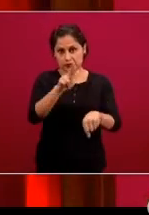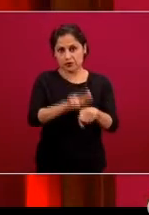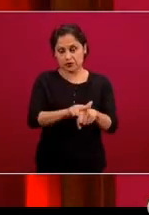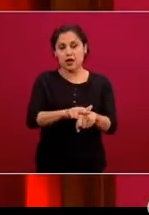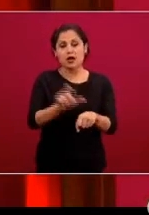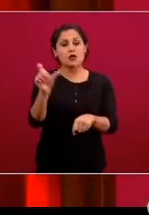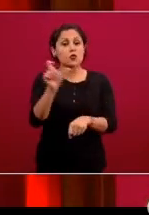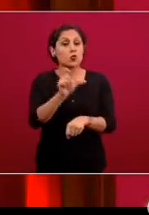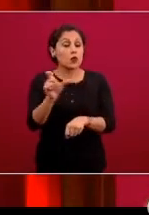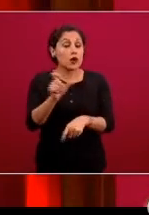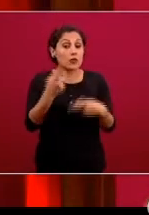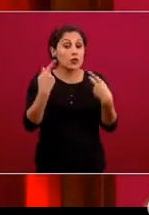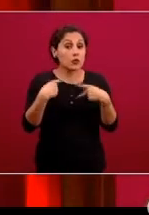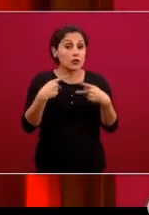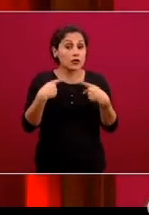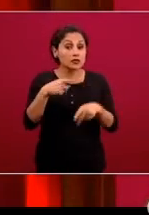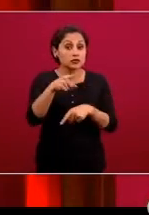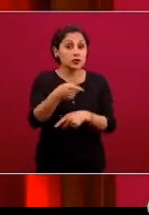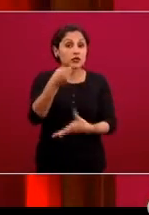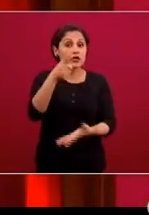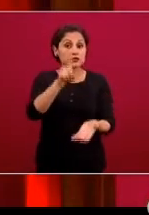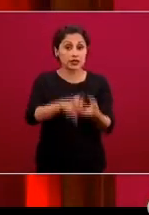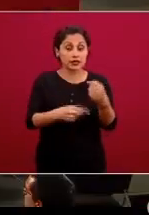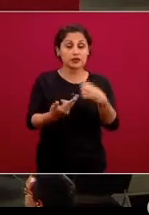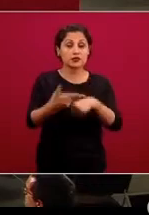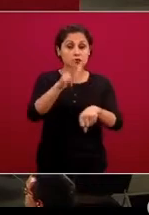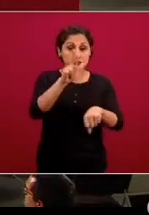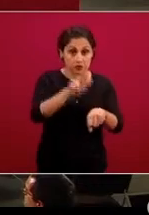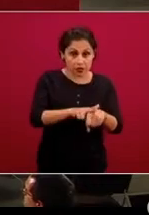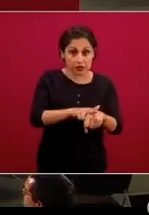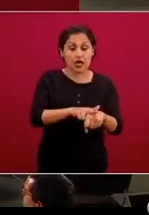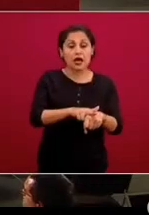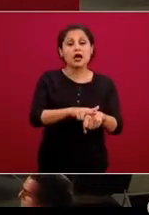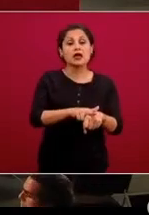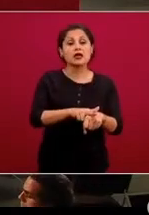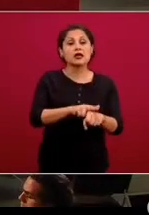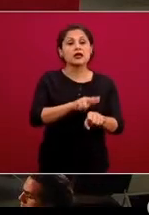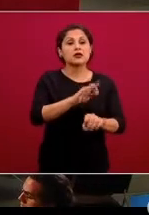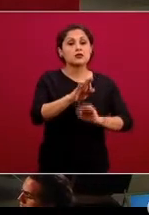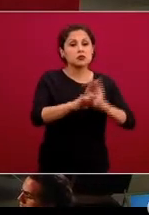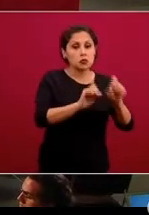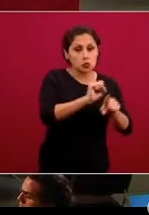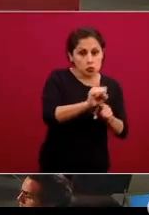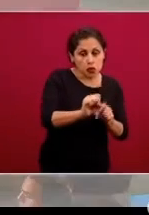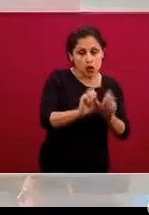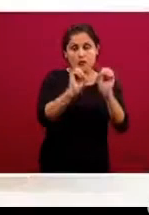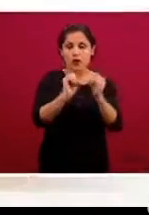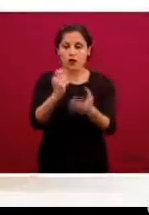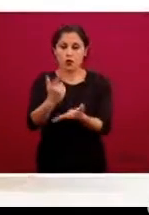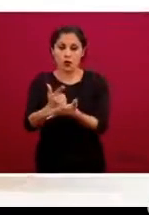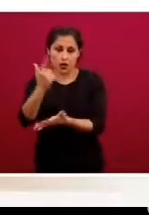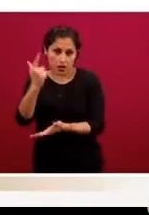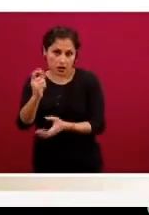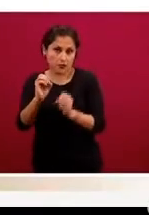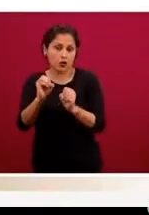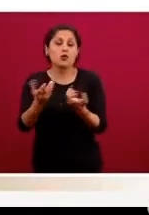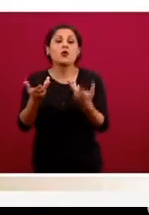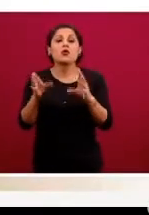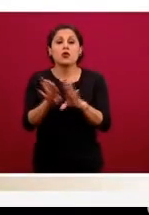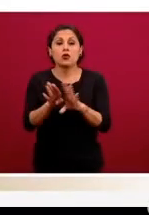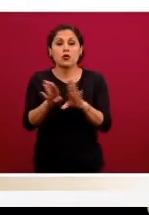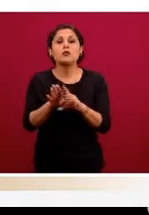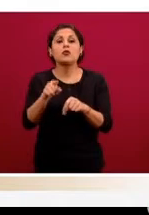been attended in the second or third levels, then they might continue to be transmitting the disease,